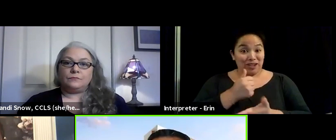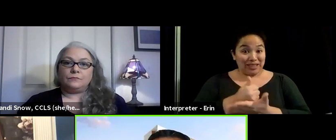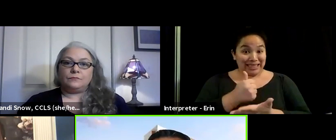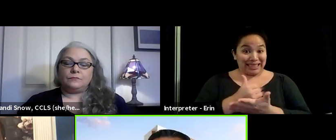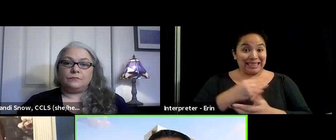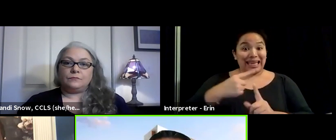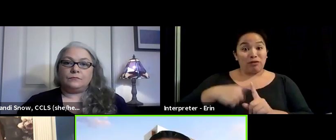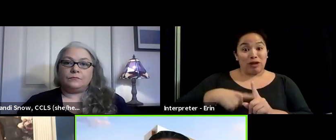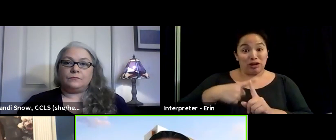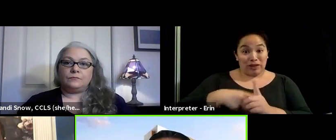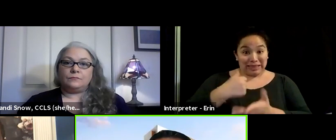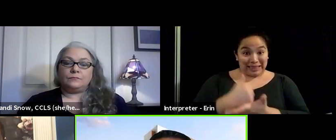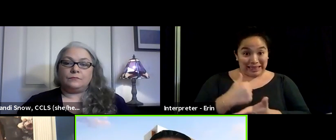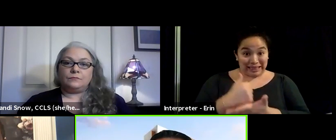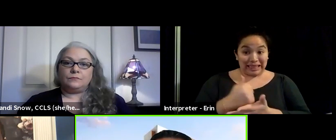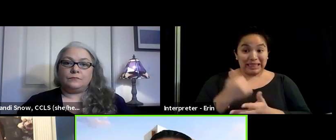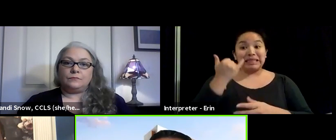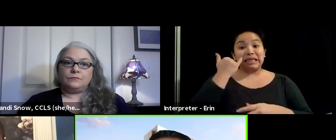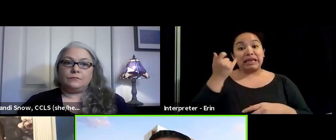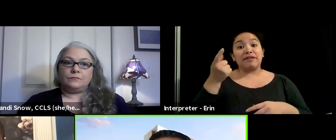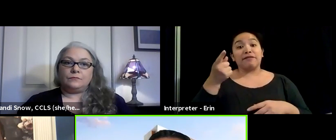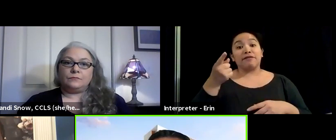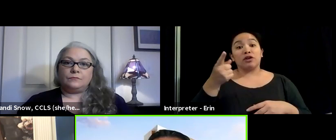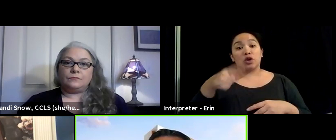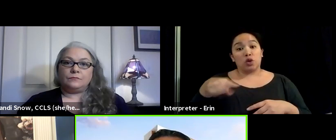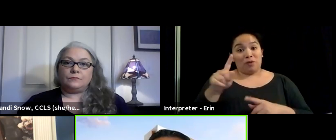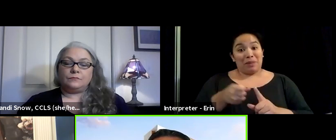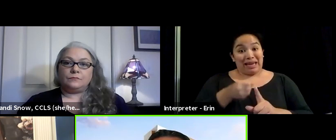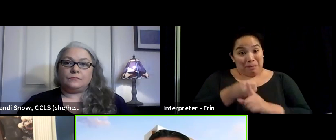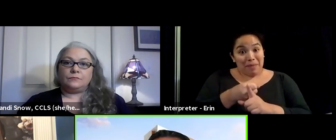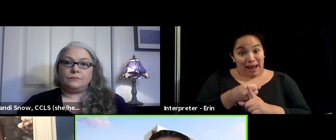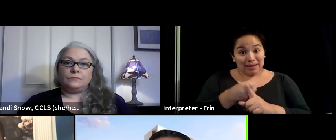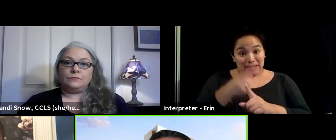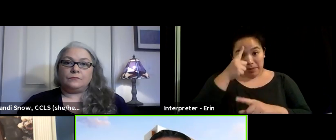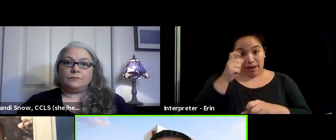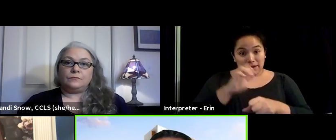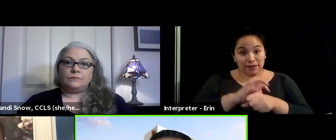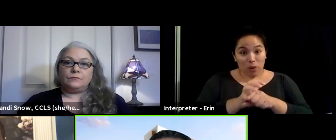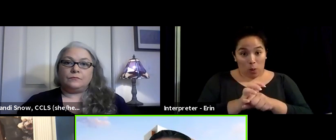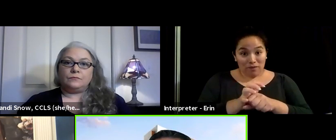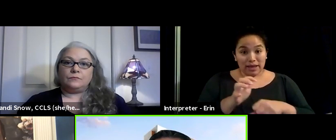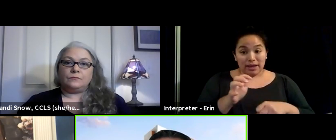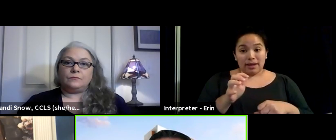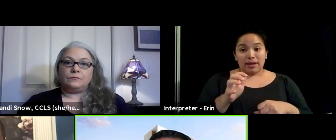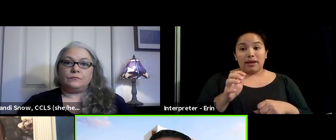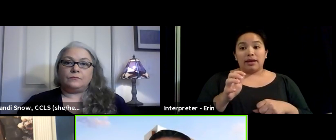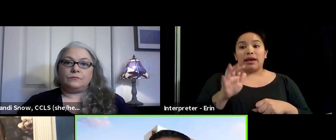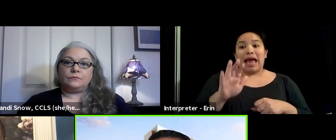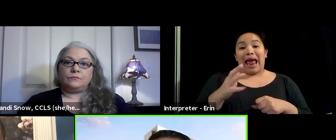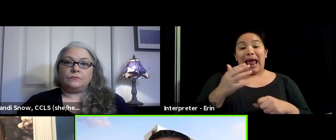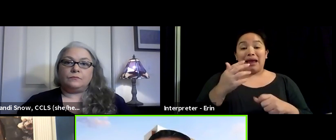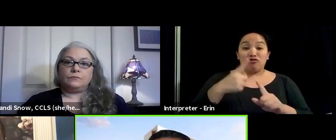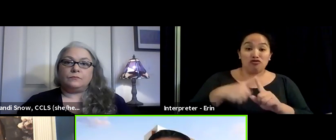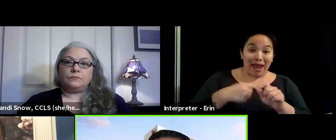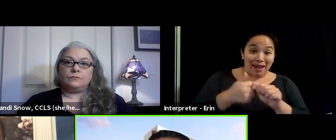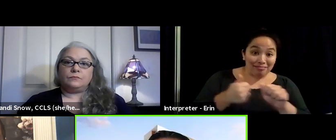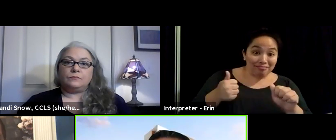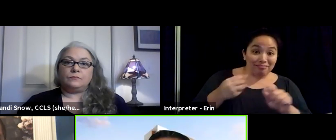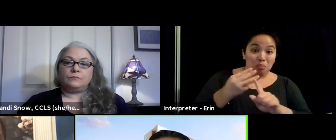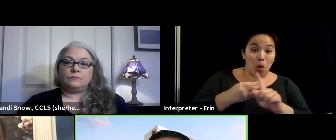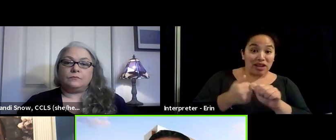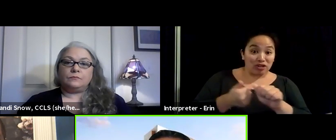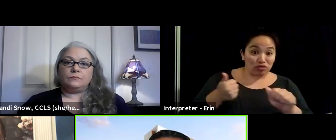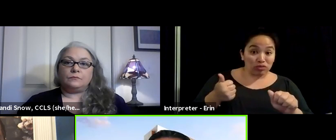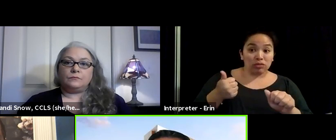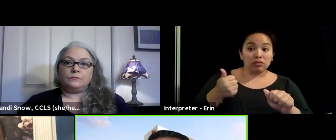rental assistance. If you are one of those individuals who've been impacted by COVID, as a result, you're behind on your rent or mortgage bill,